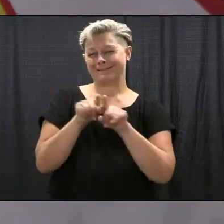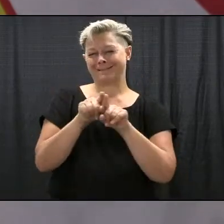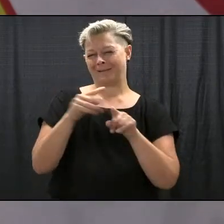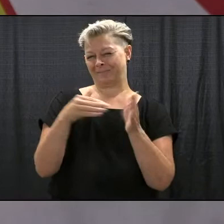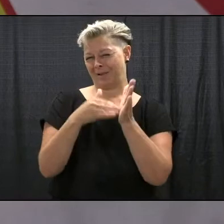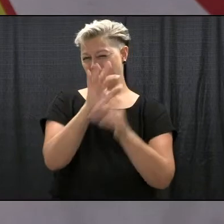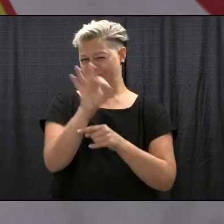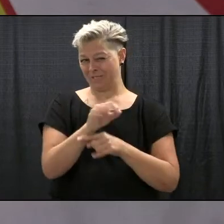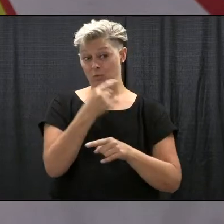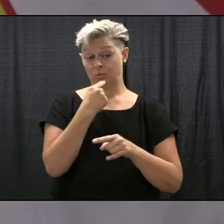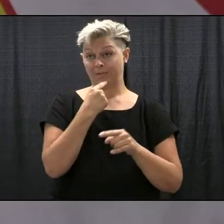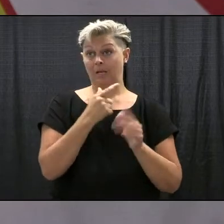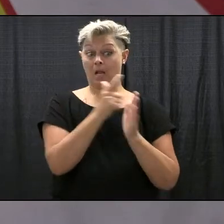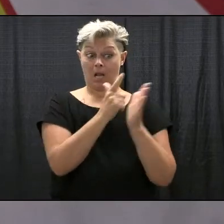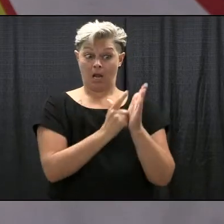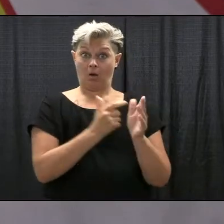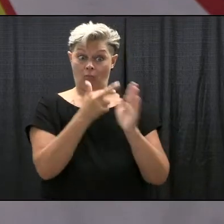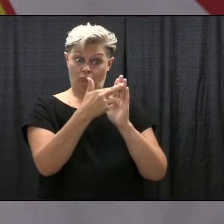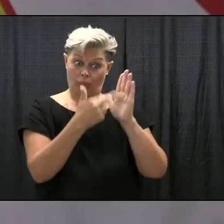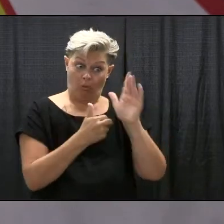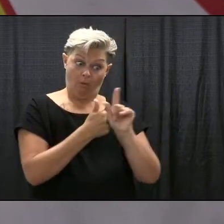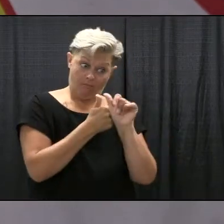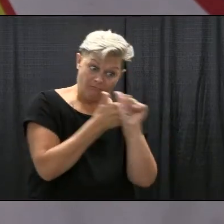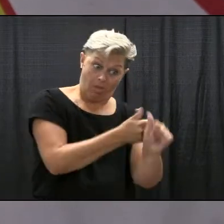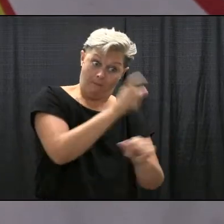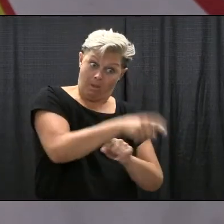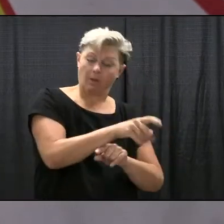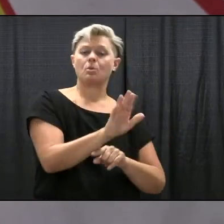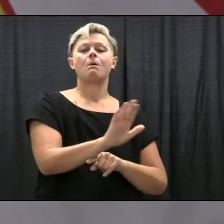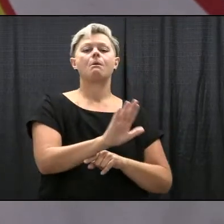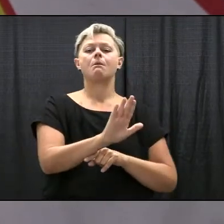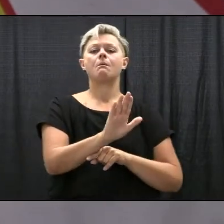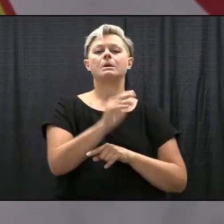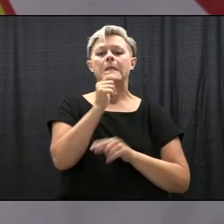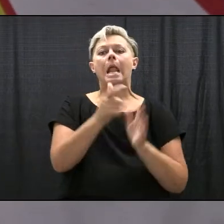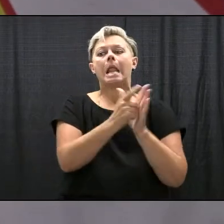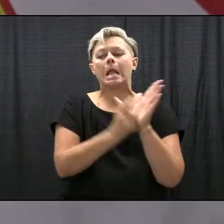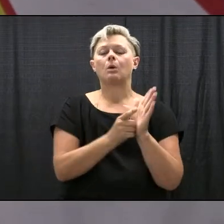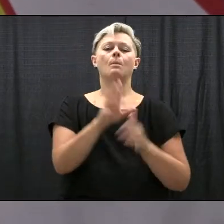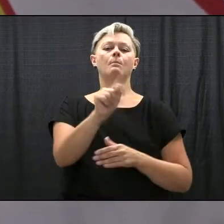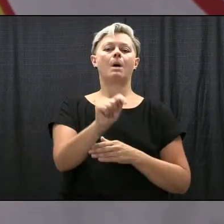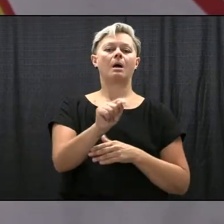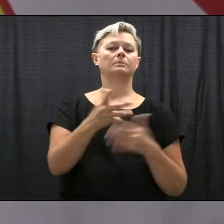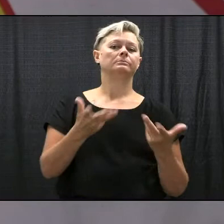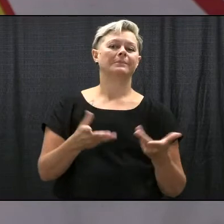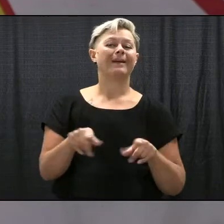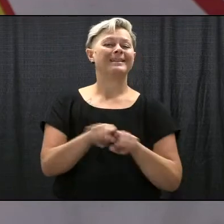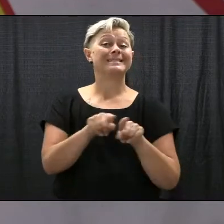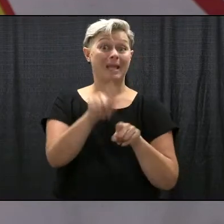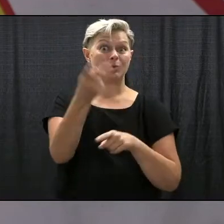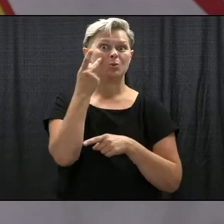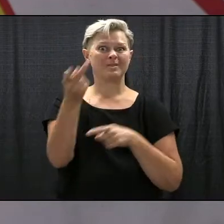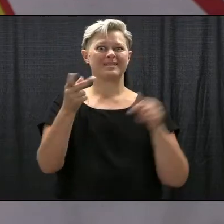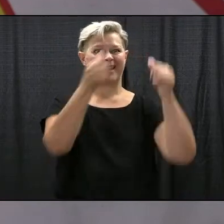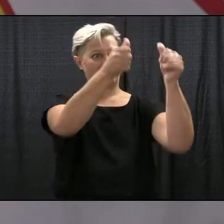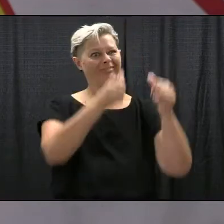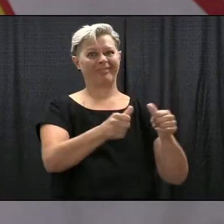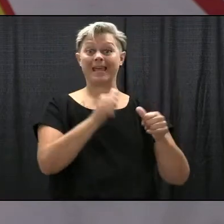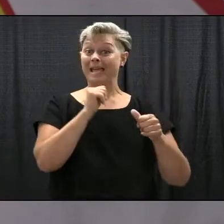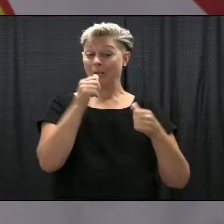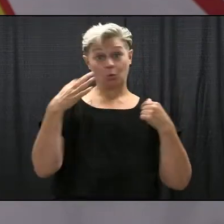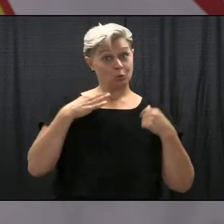suggested, legally required and legally mandated. But just so you see the no shirt, no socks, no shirt, no shoes, no